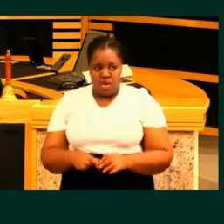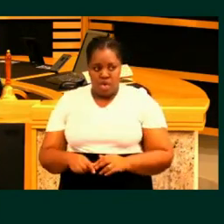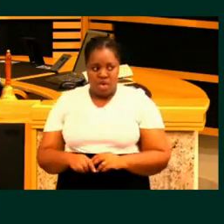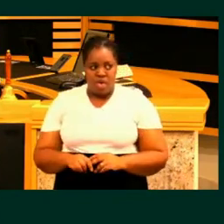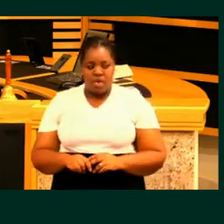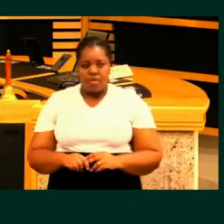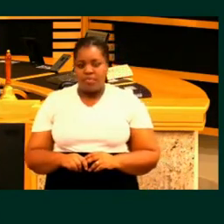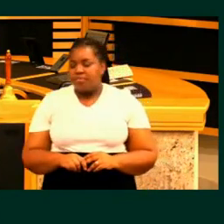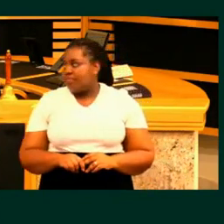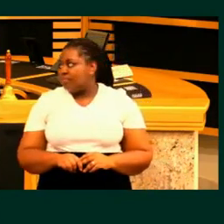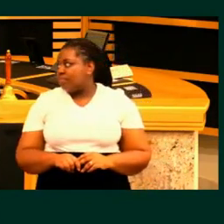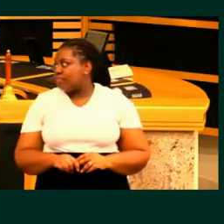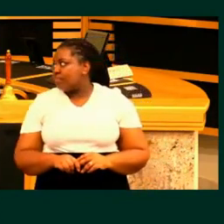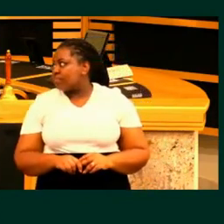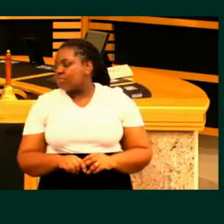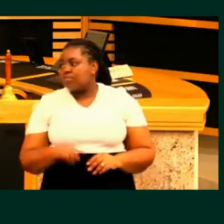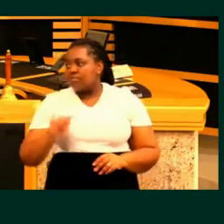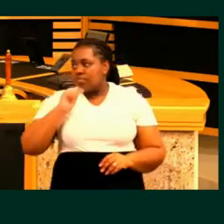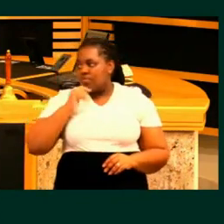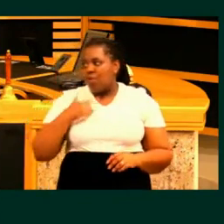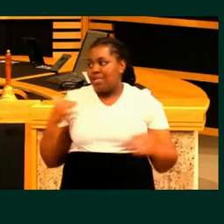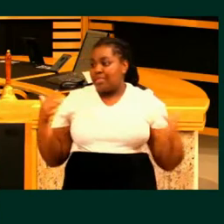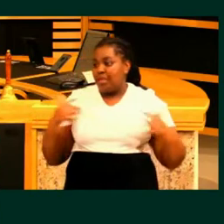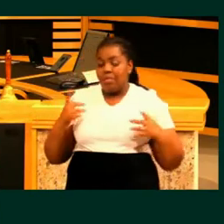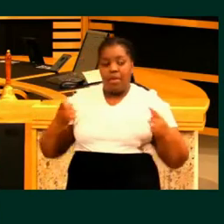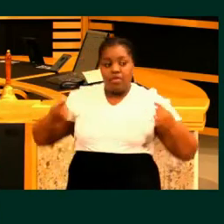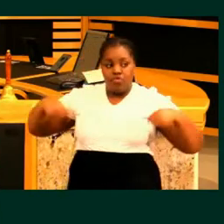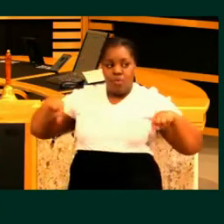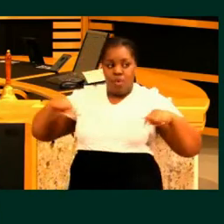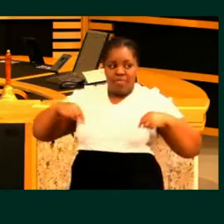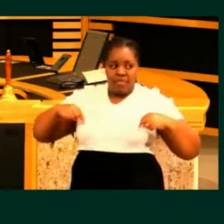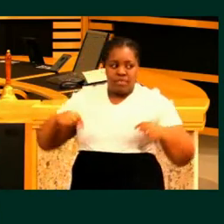shown which was surprising to all of